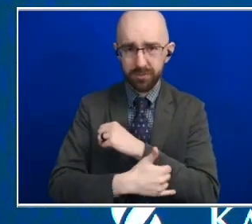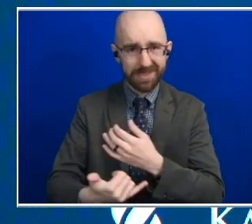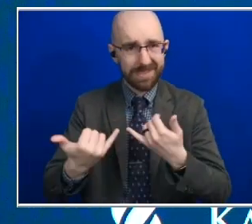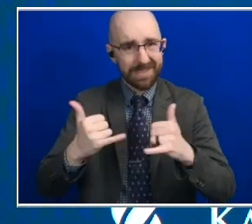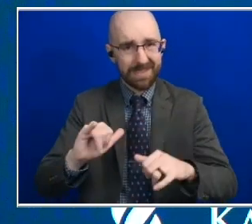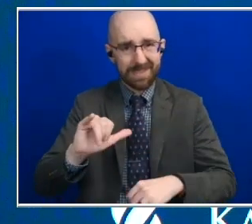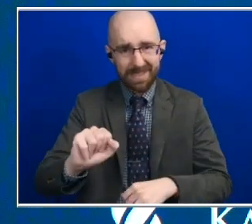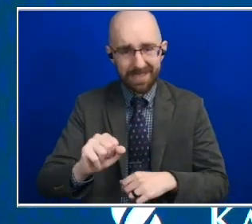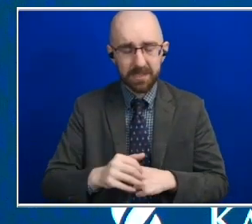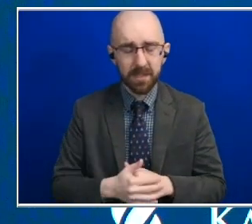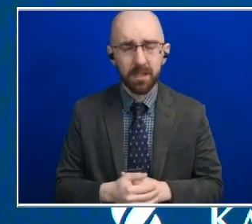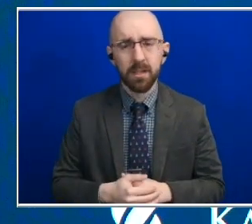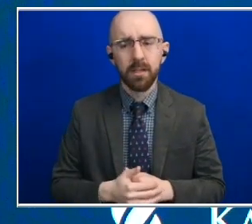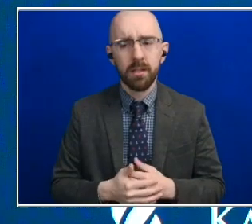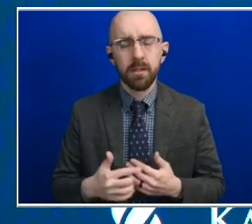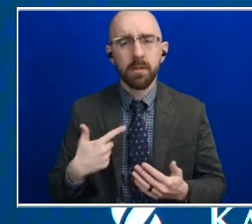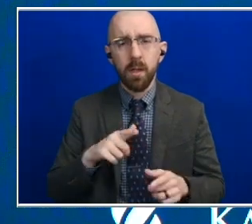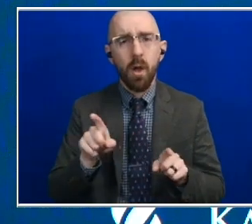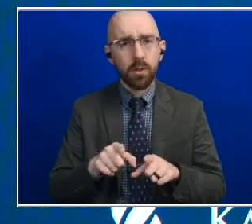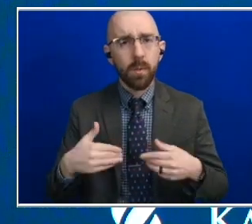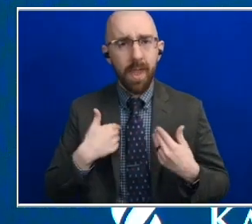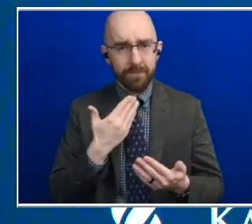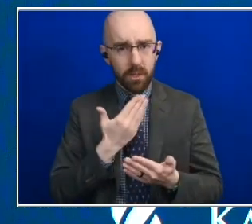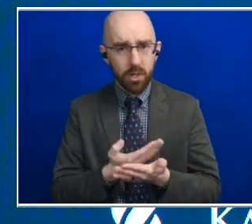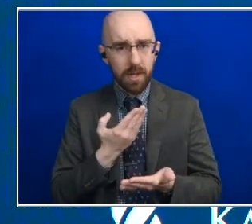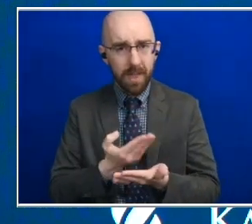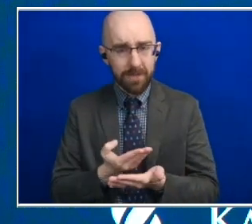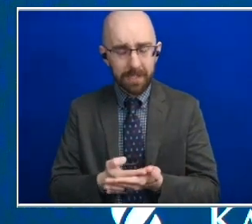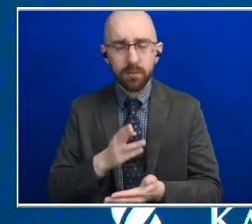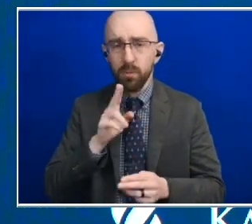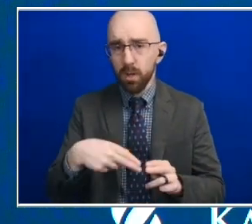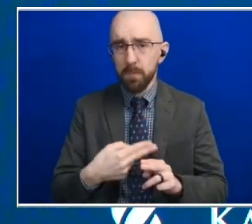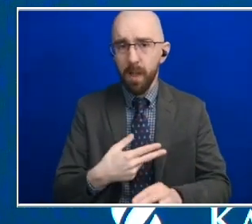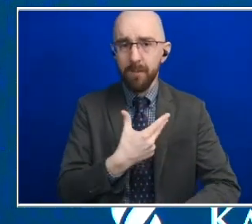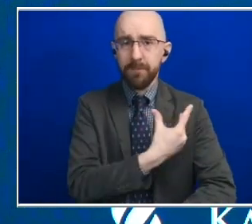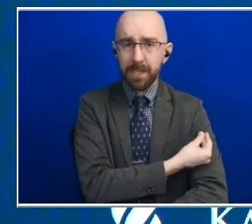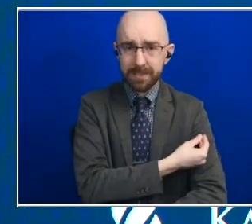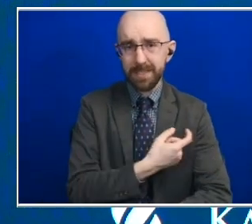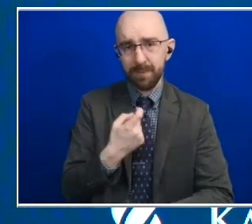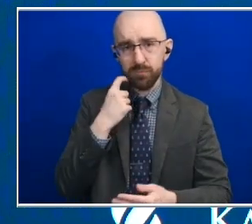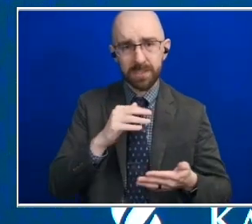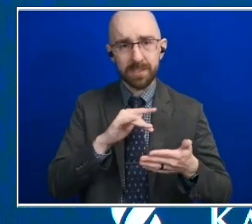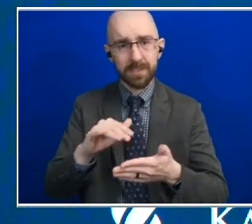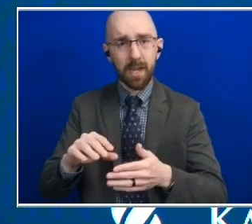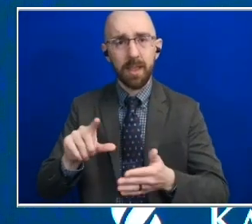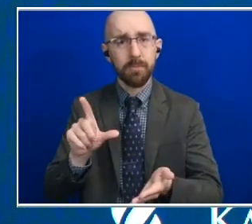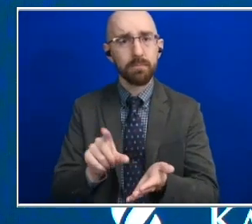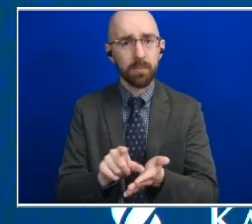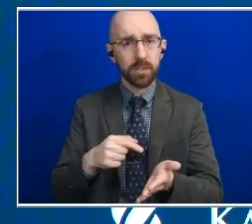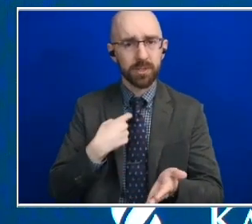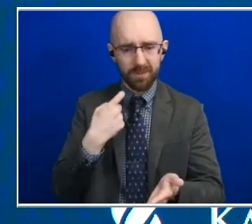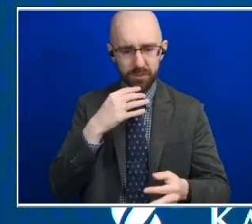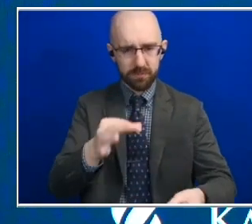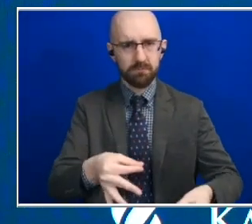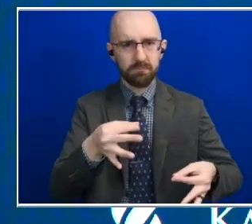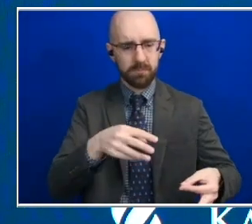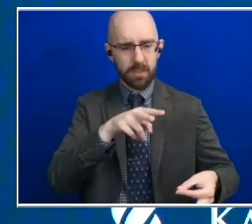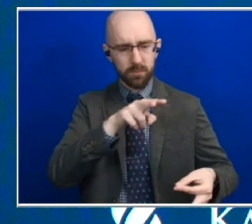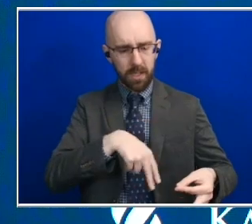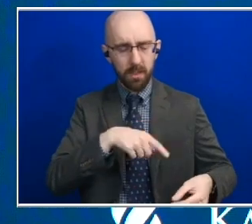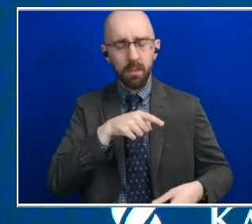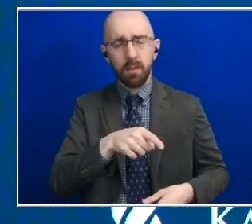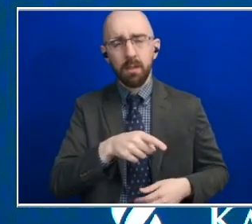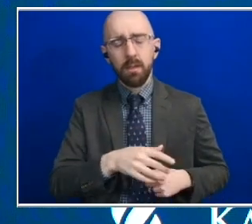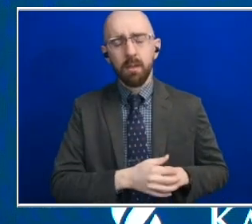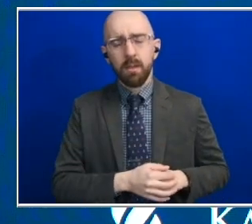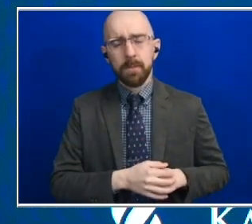But we also have good evidence. We were talking about vaccines. There's a recent study out that I was just looking at. Getting a couple doses